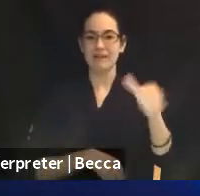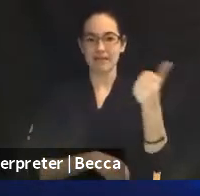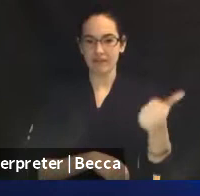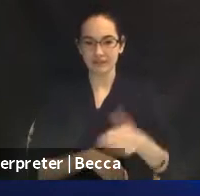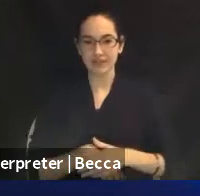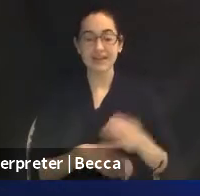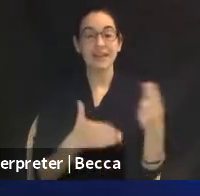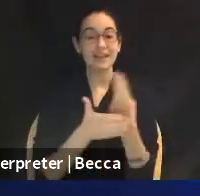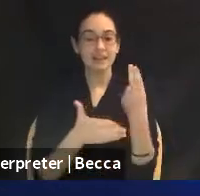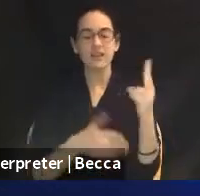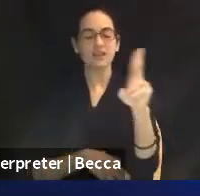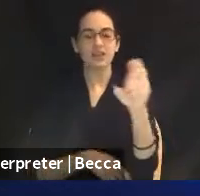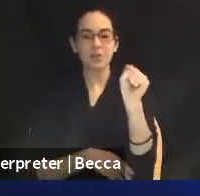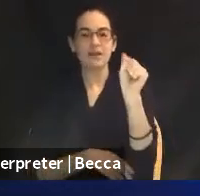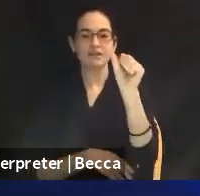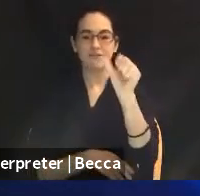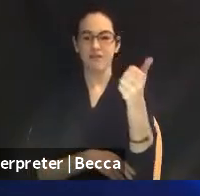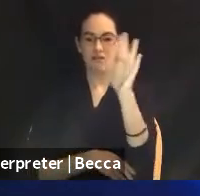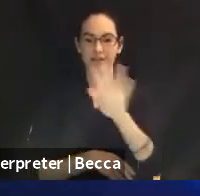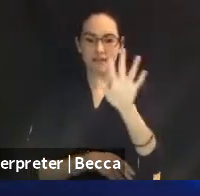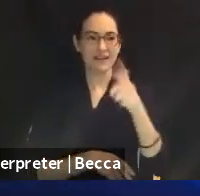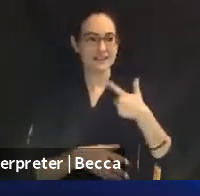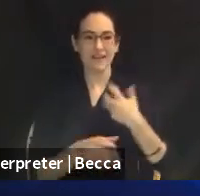and elsewhere, this has produced a crisis of faith.